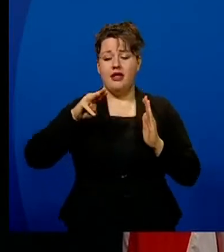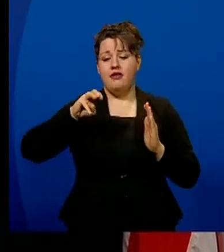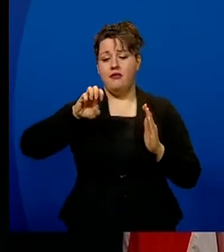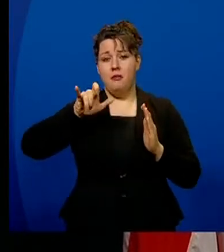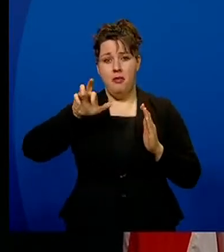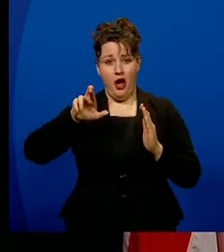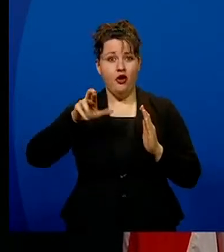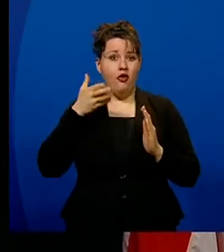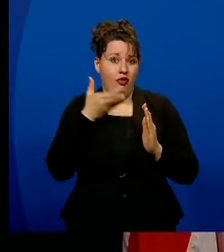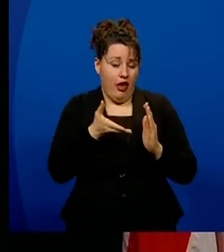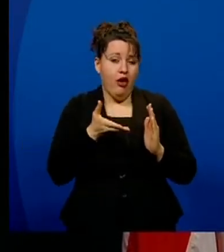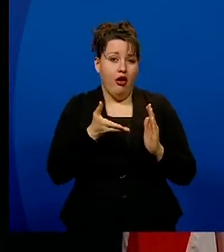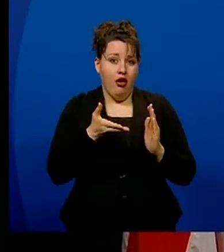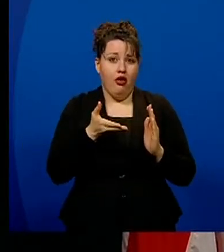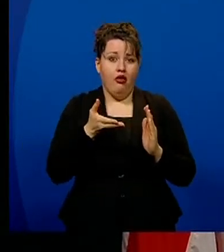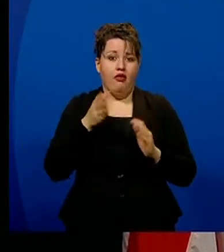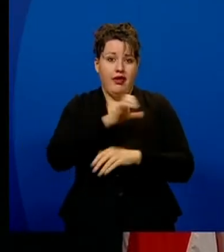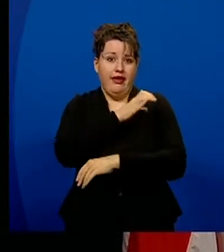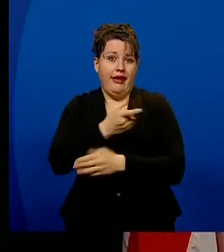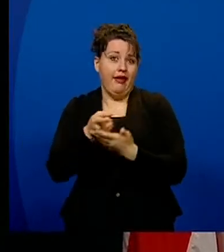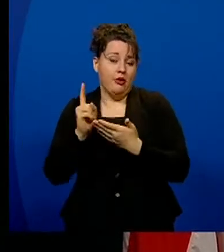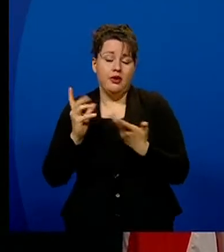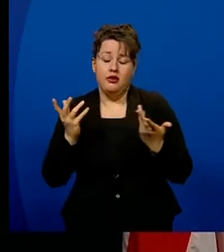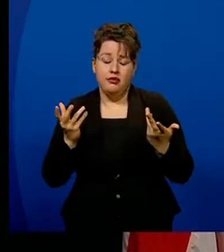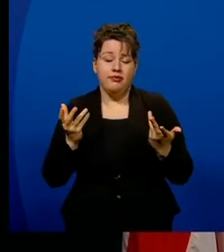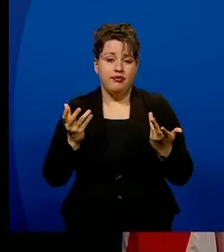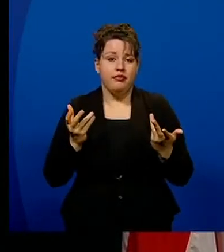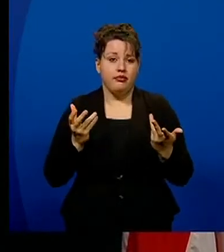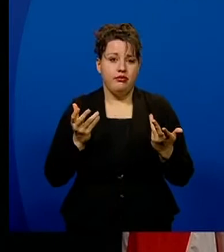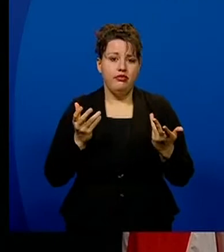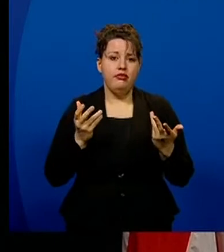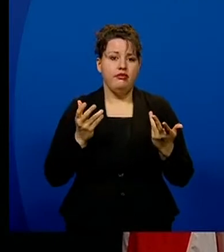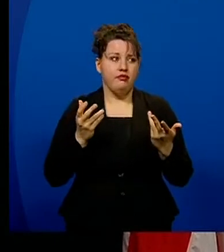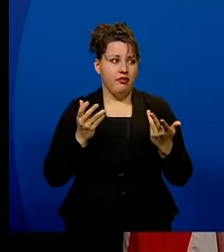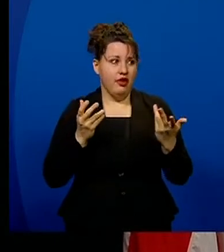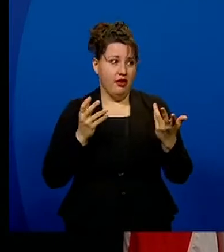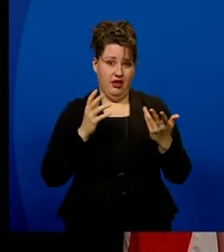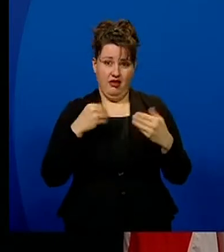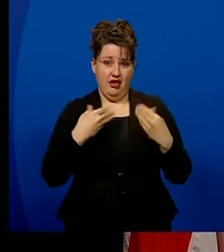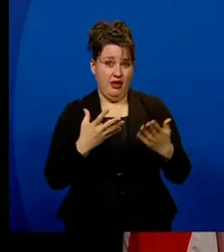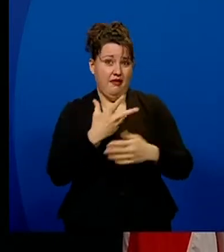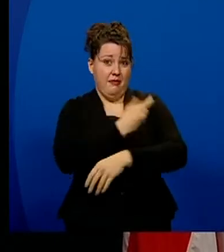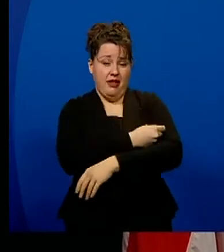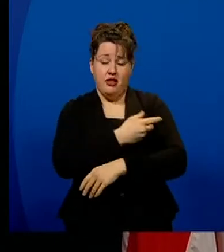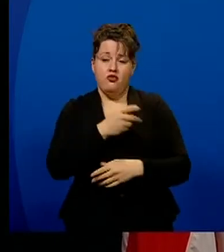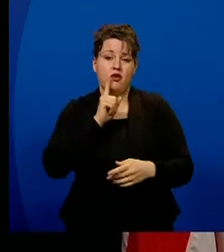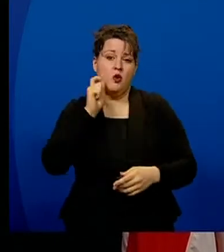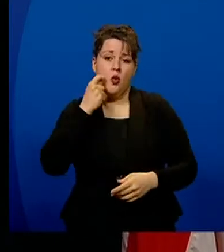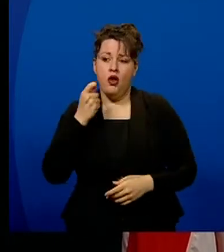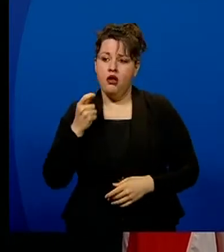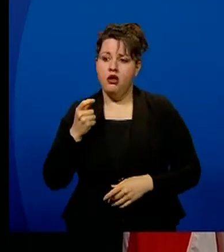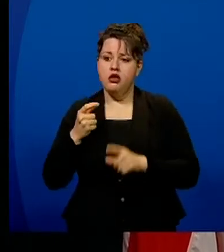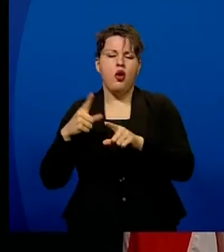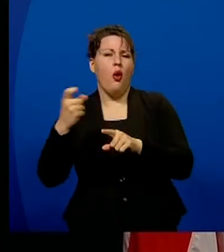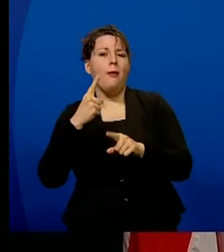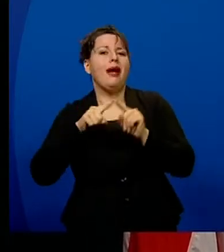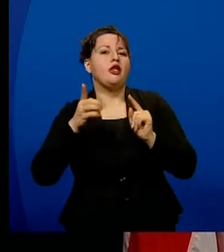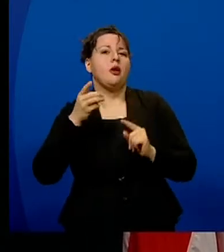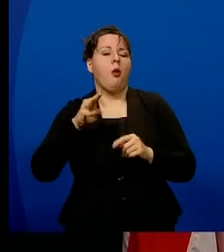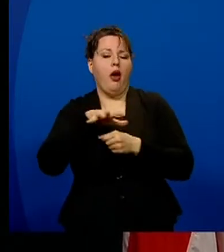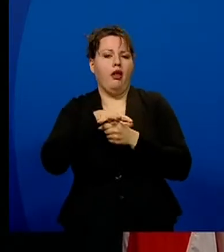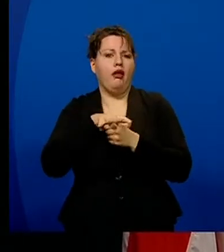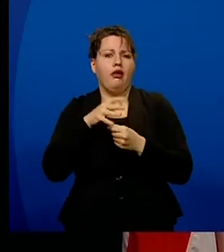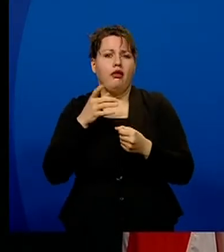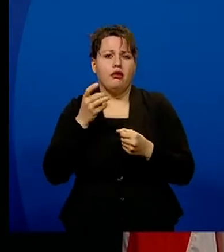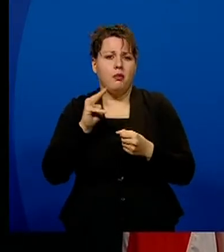actually at the clinic last week giving vaccinations, which was kind of cool. Board of Supervisors. We have, I mean,